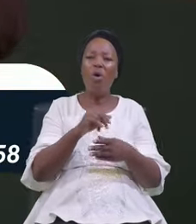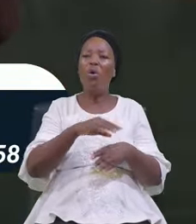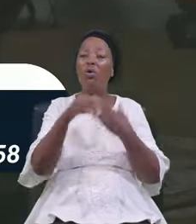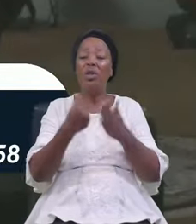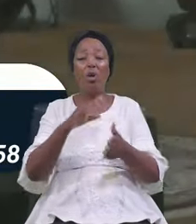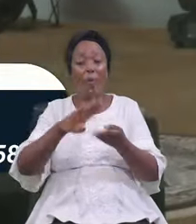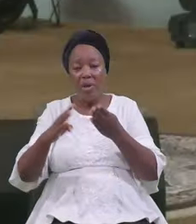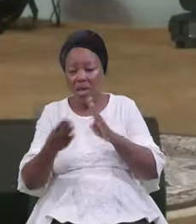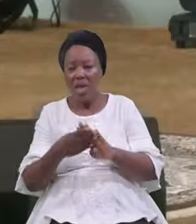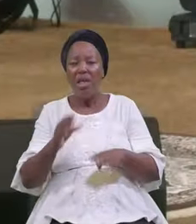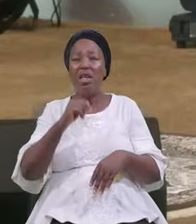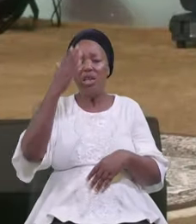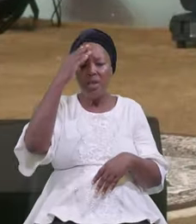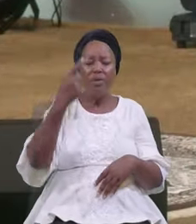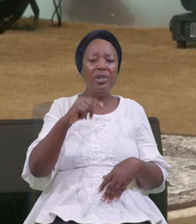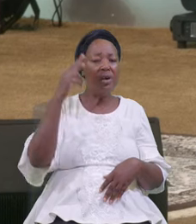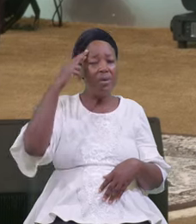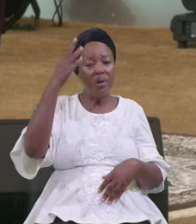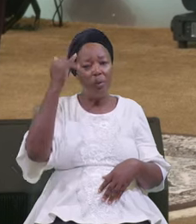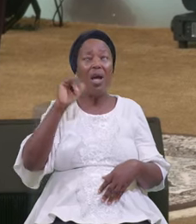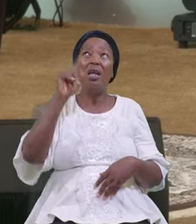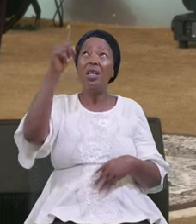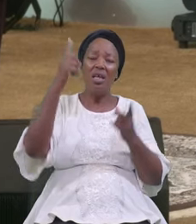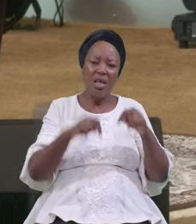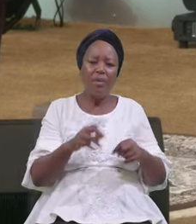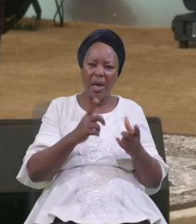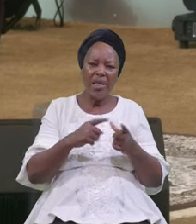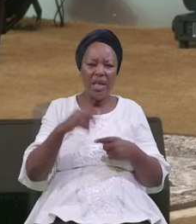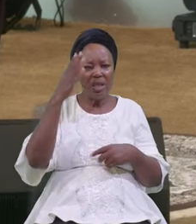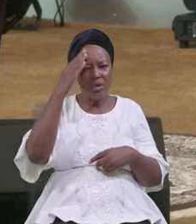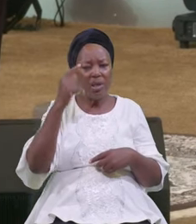knew the reason why he came, and the reason why